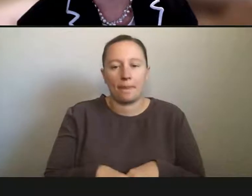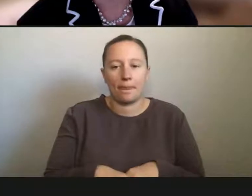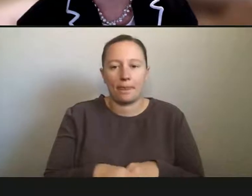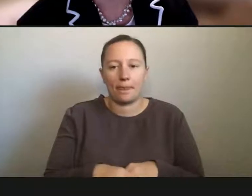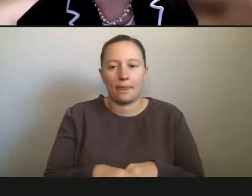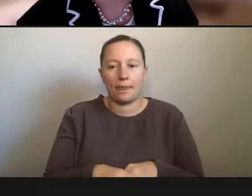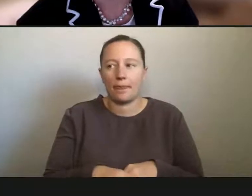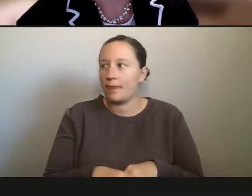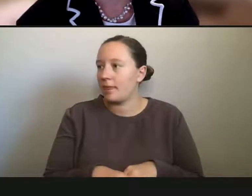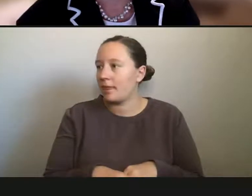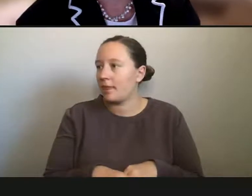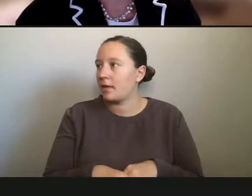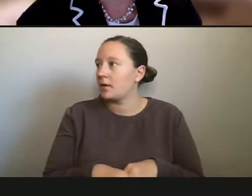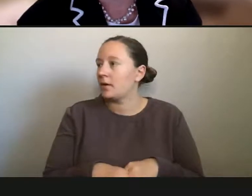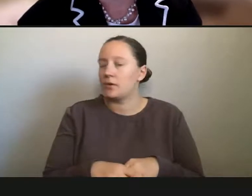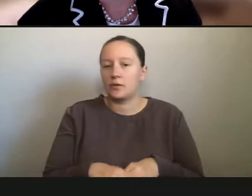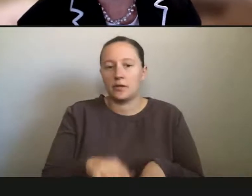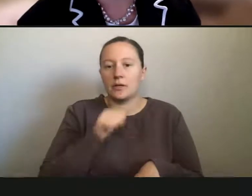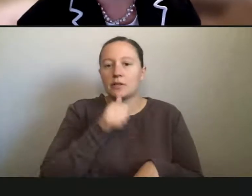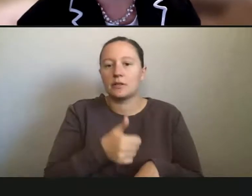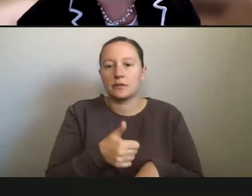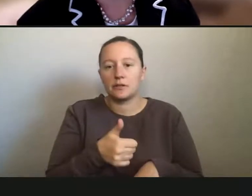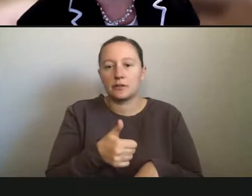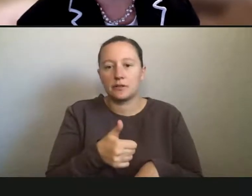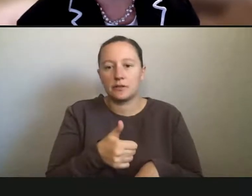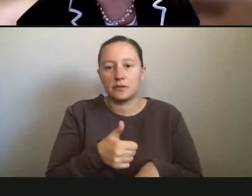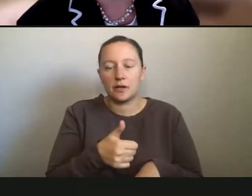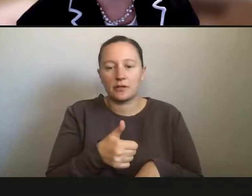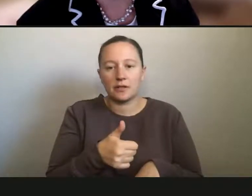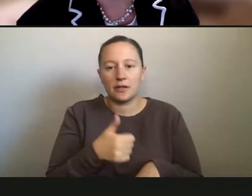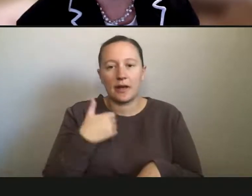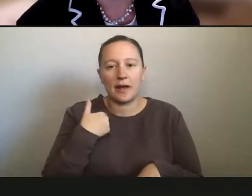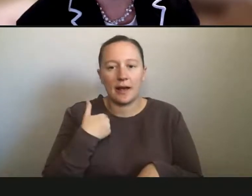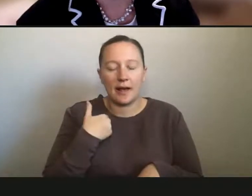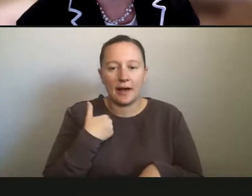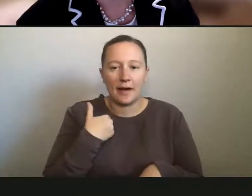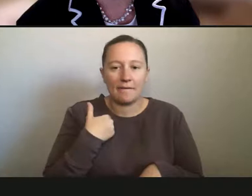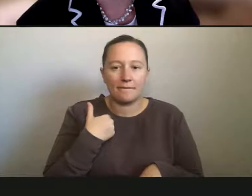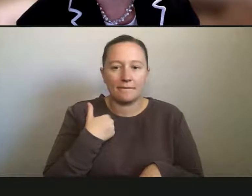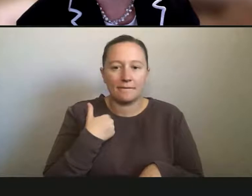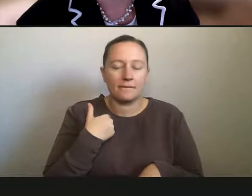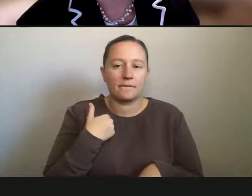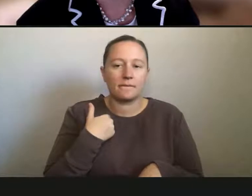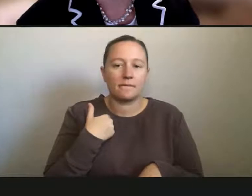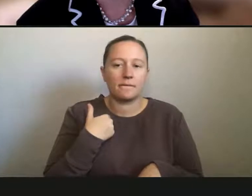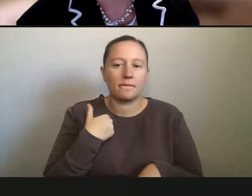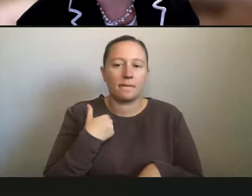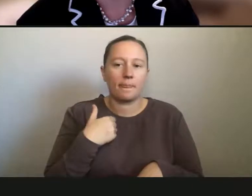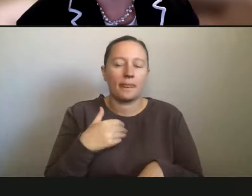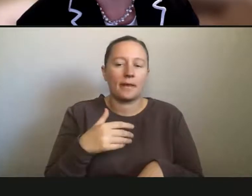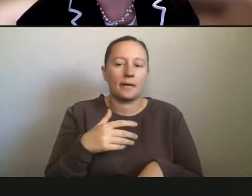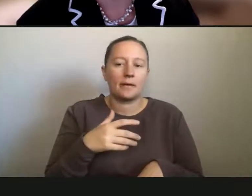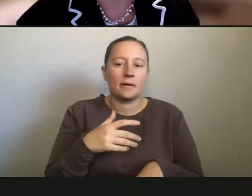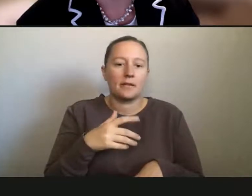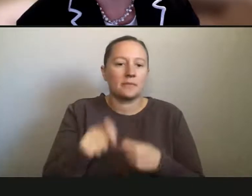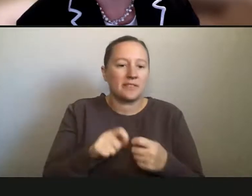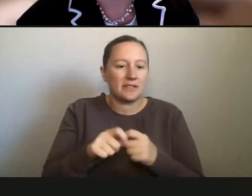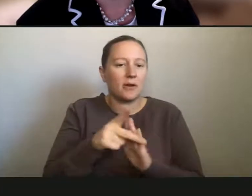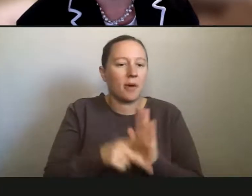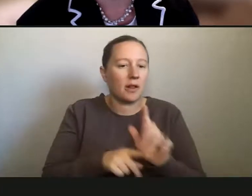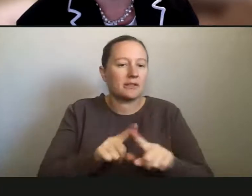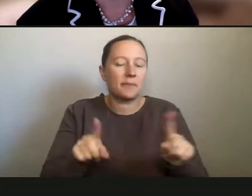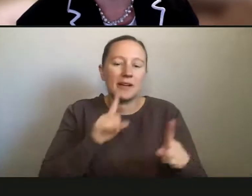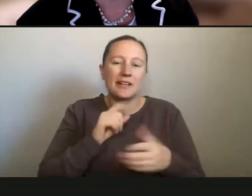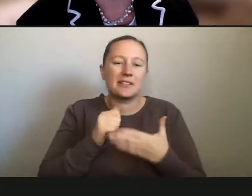It really doesn't have anything to do with the single IRB policy per se, except that it is a useful tool to help you be compliant with